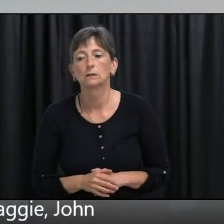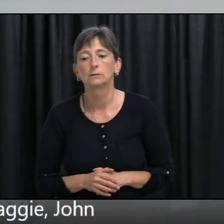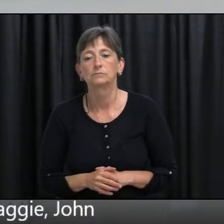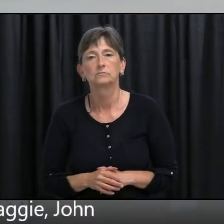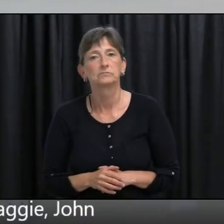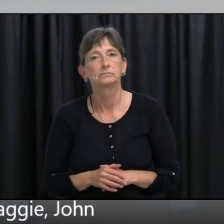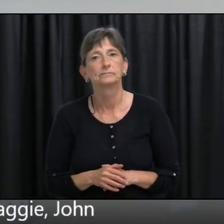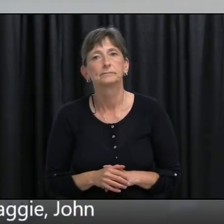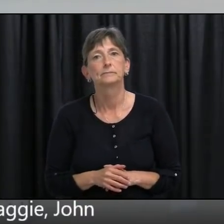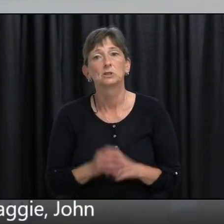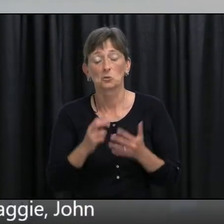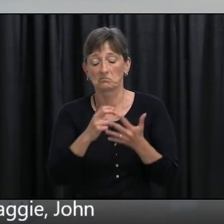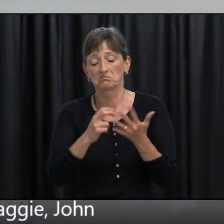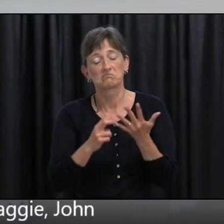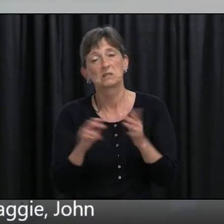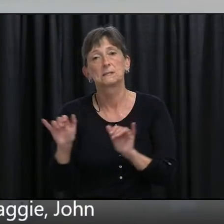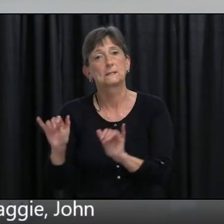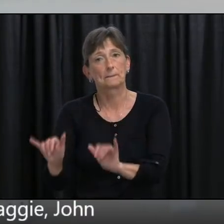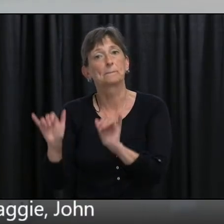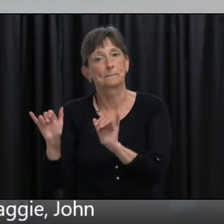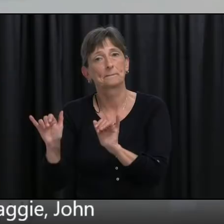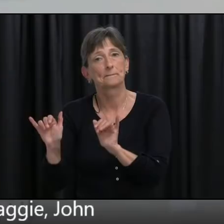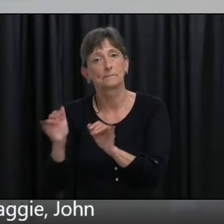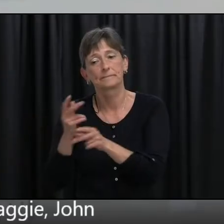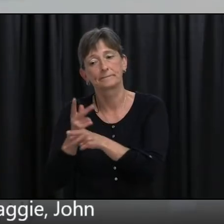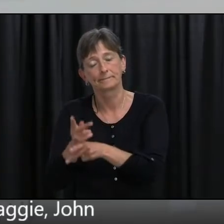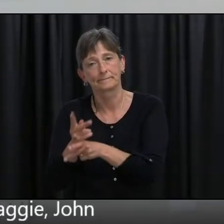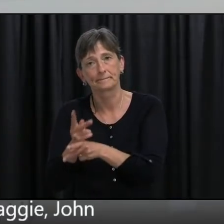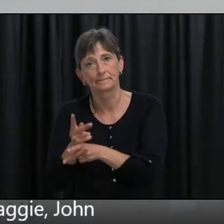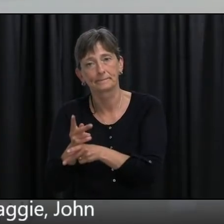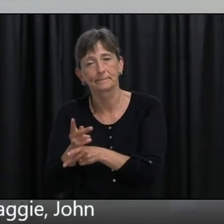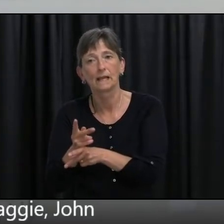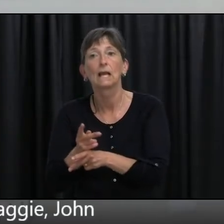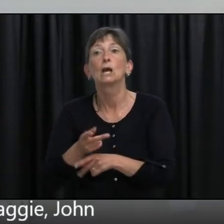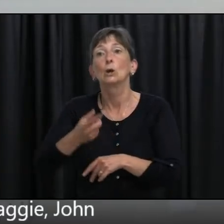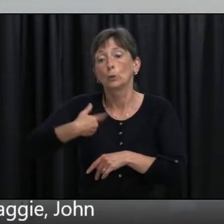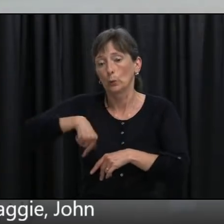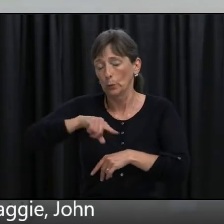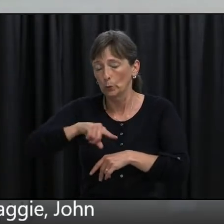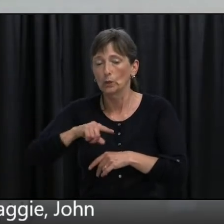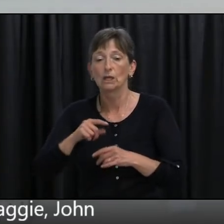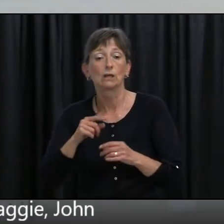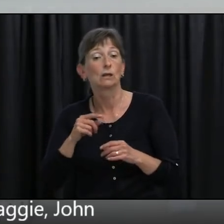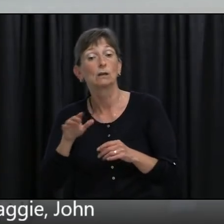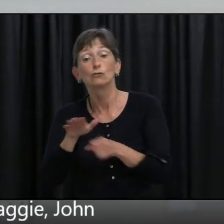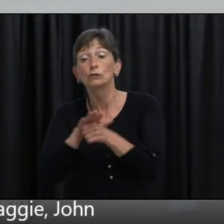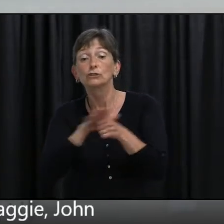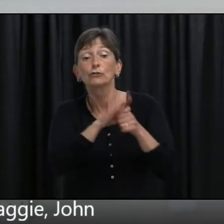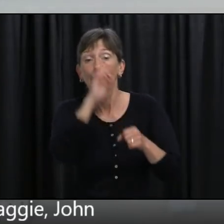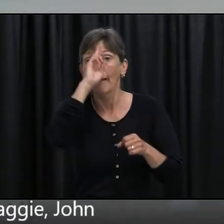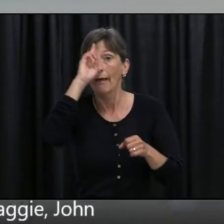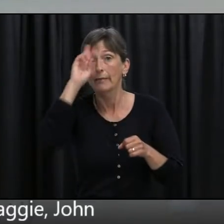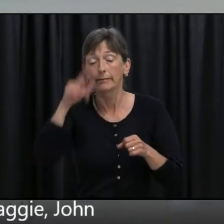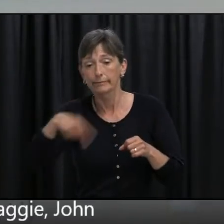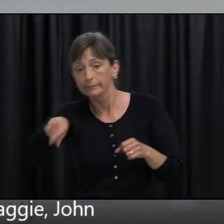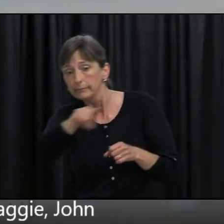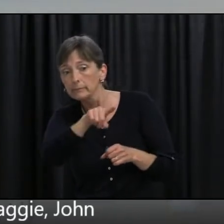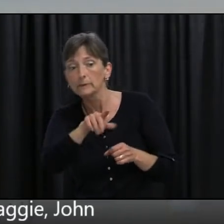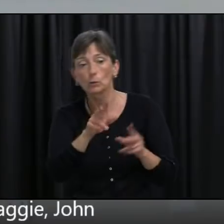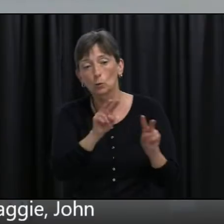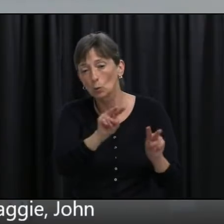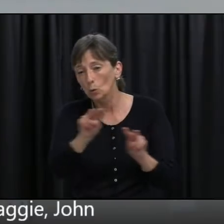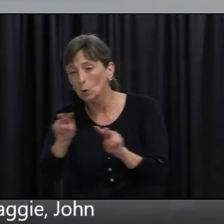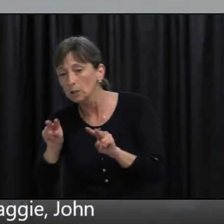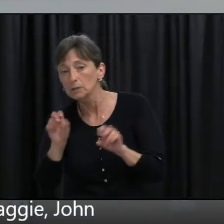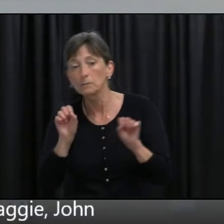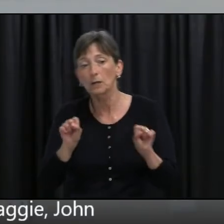alert level. We are working with the regional health authorities and infection and prevention control to look at what the art of the possible